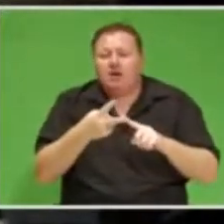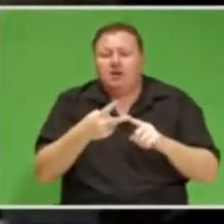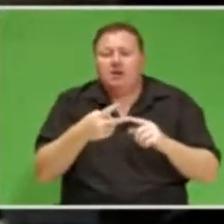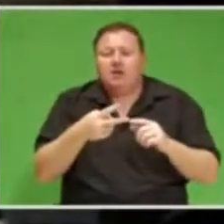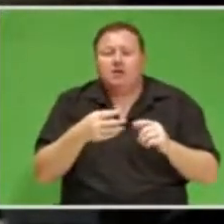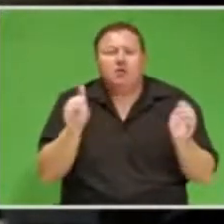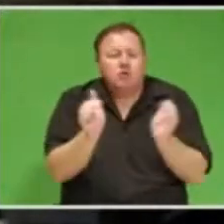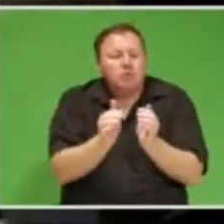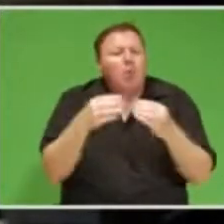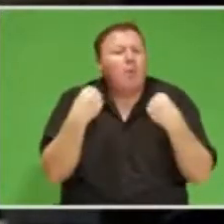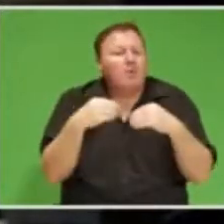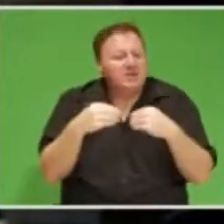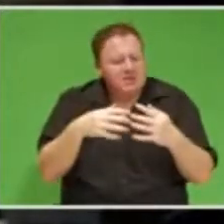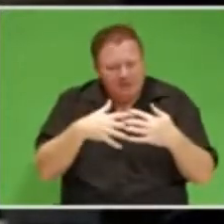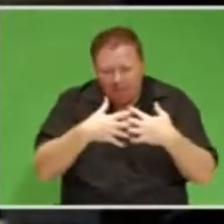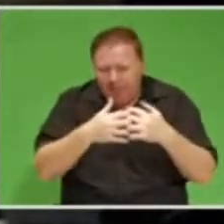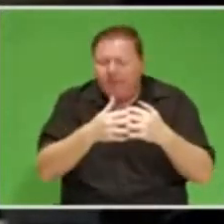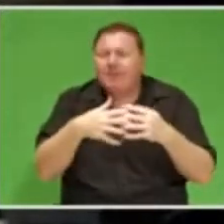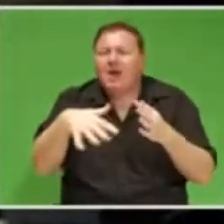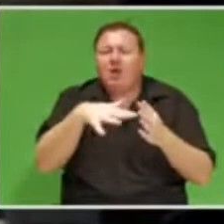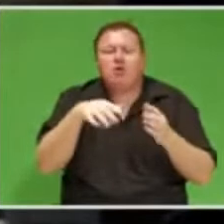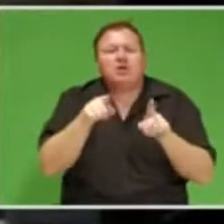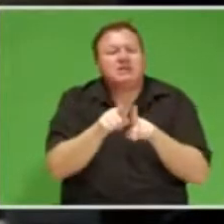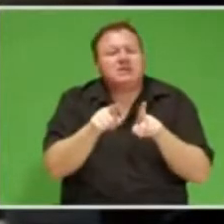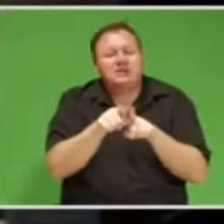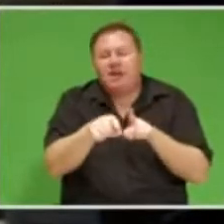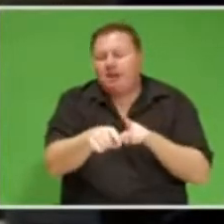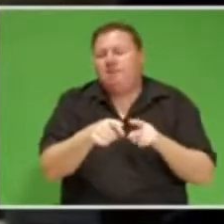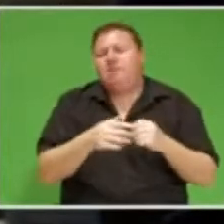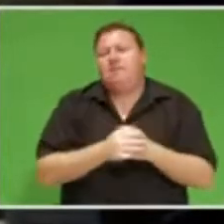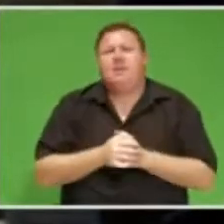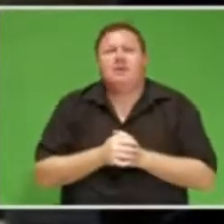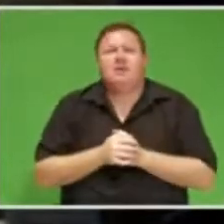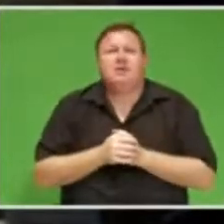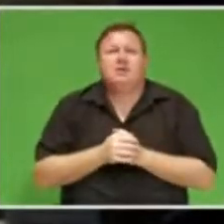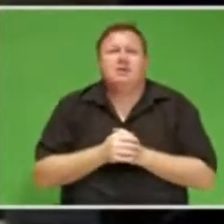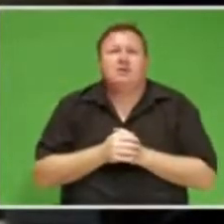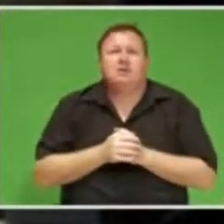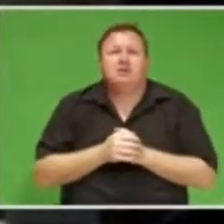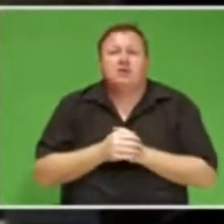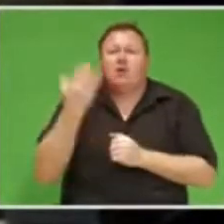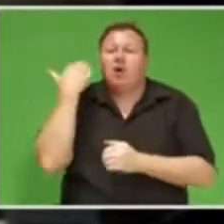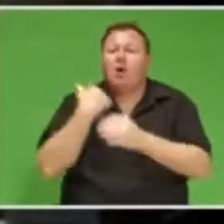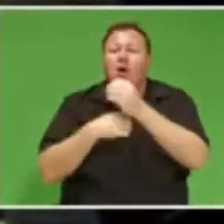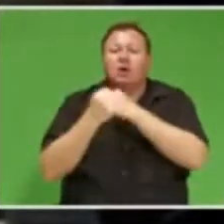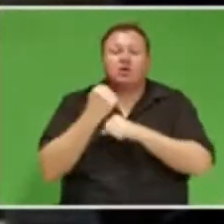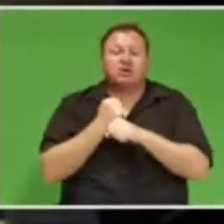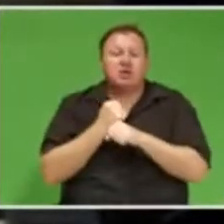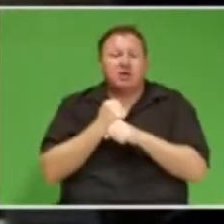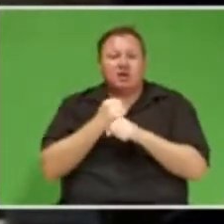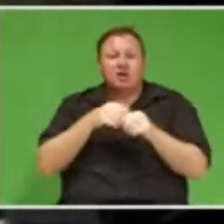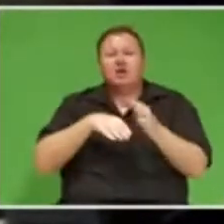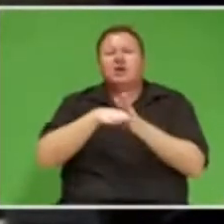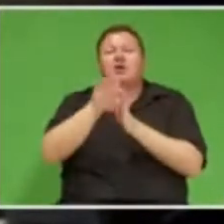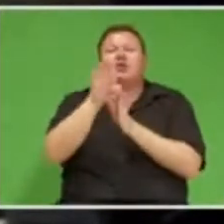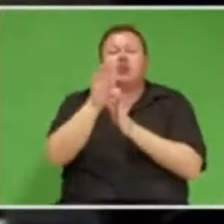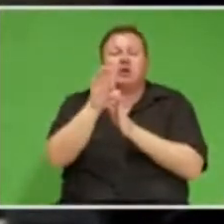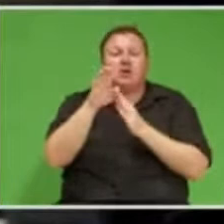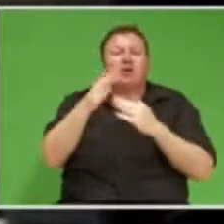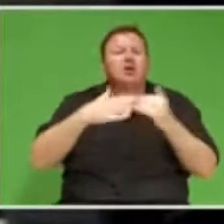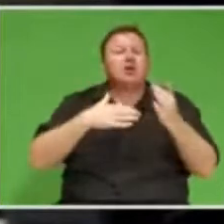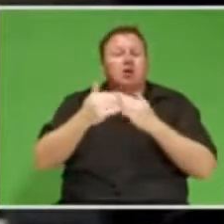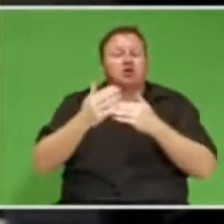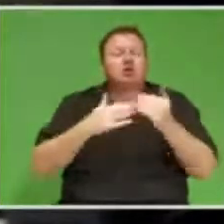developed and established and growing. Last year, we said we would increase the construction of